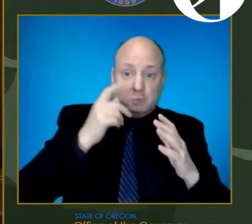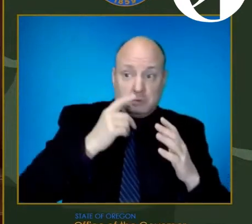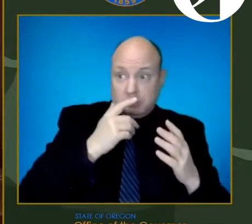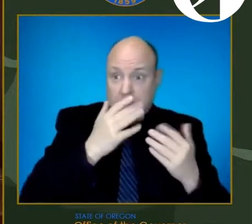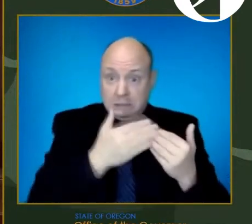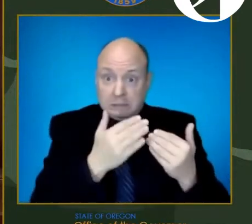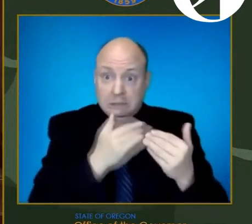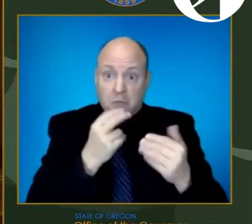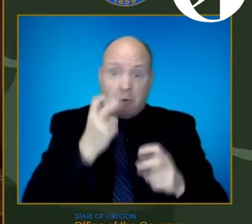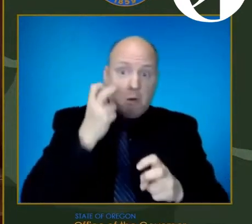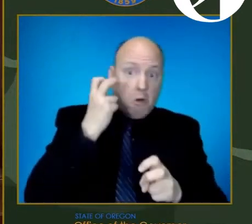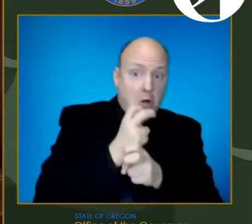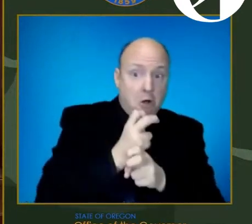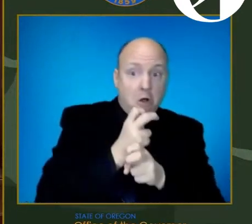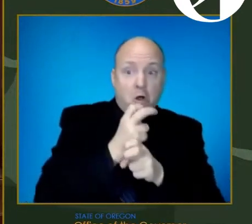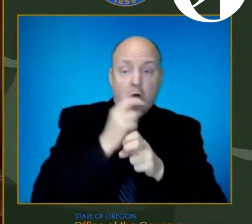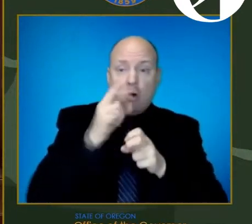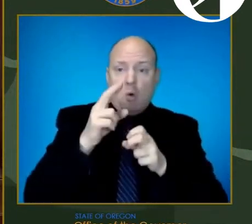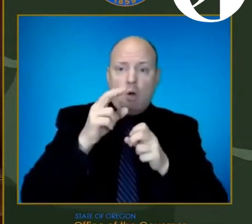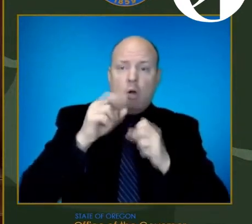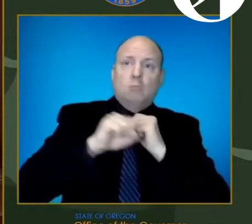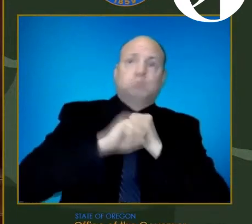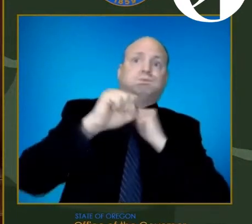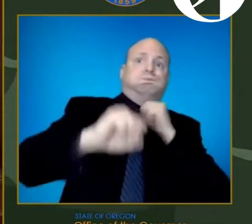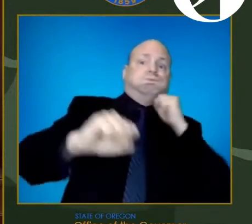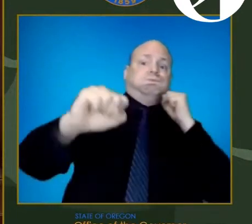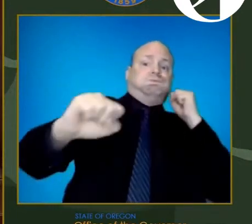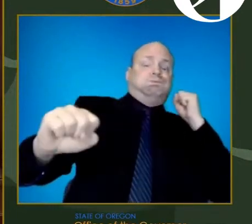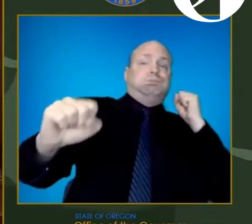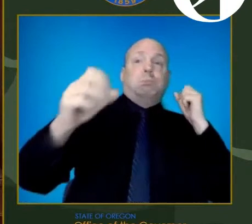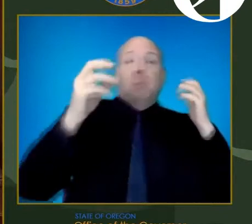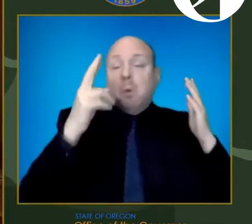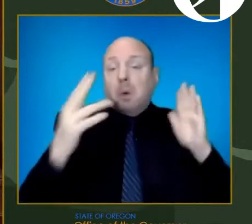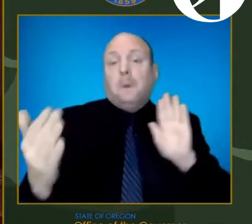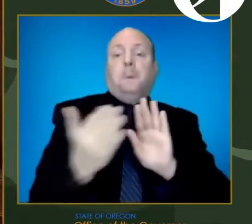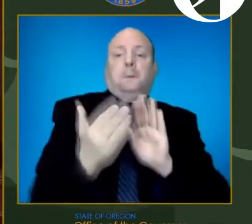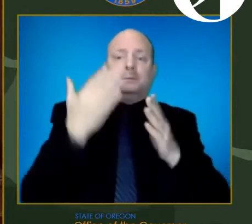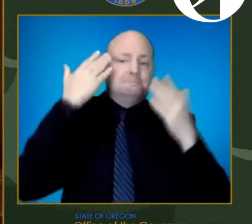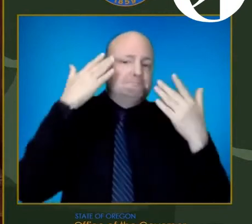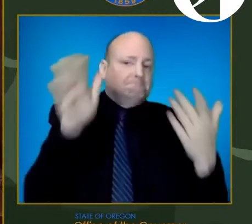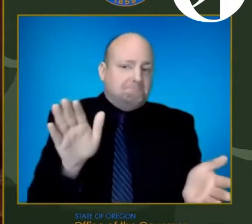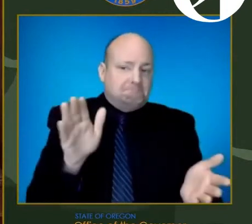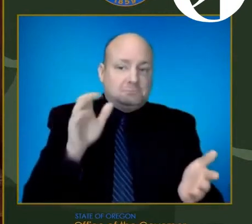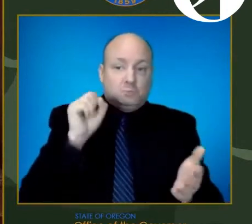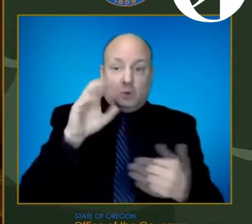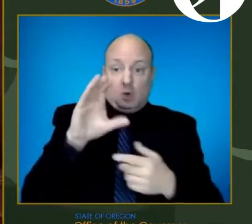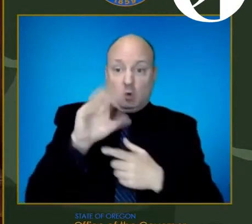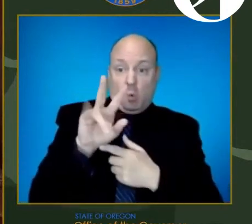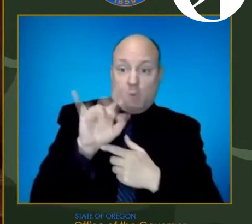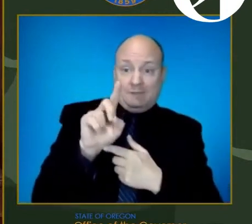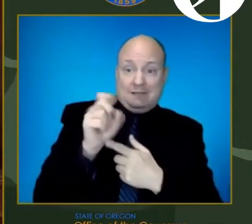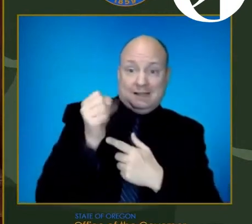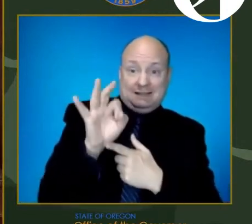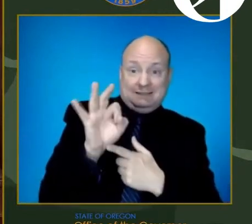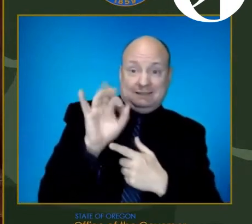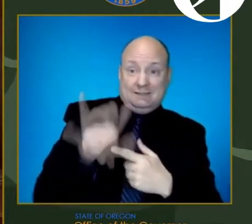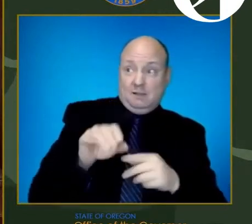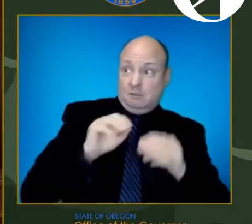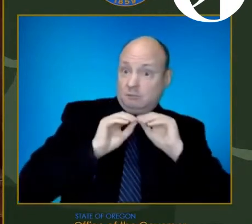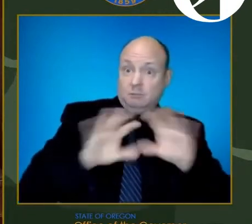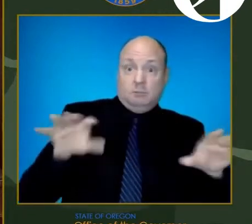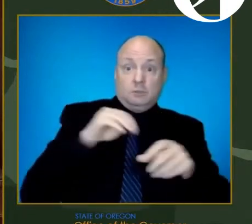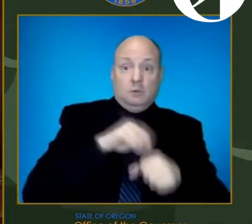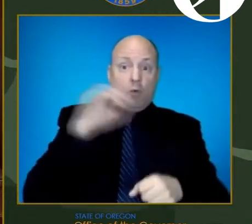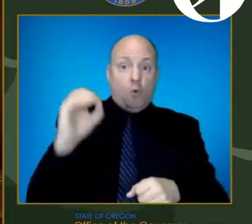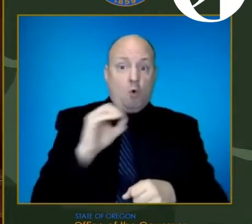or long and arduous. But we knew that if COVID-19 reached Oregon, we must be